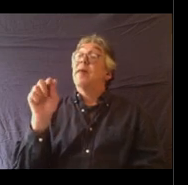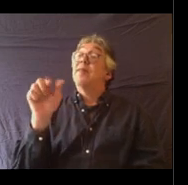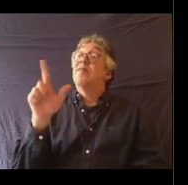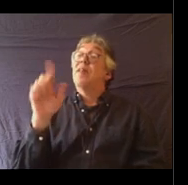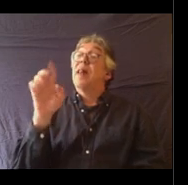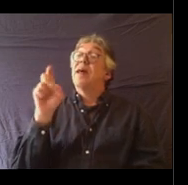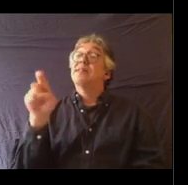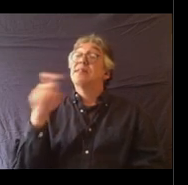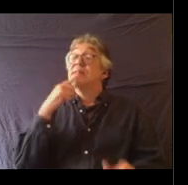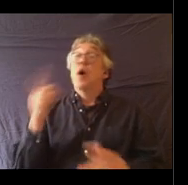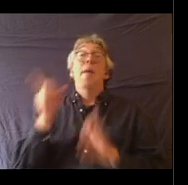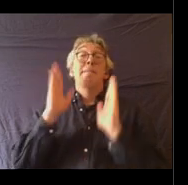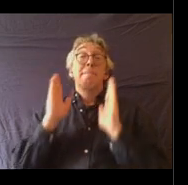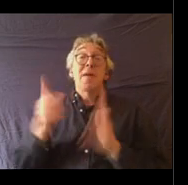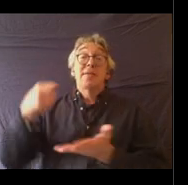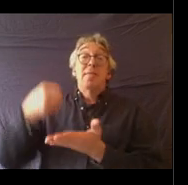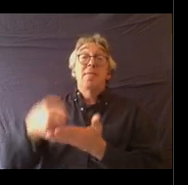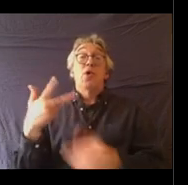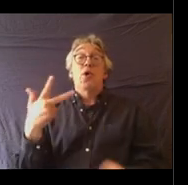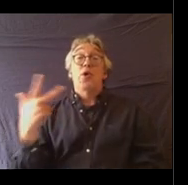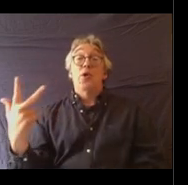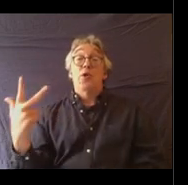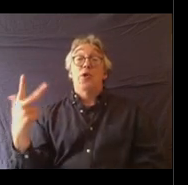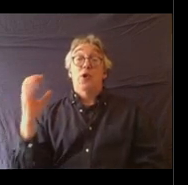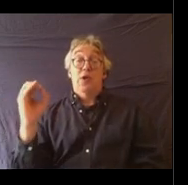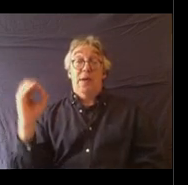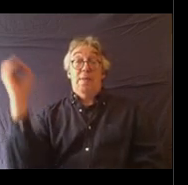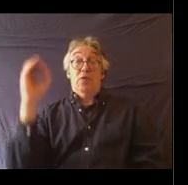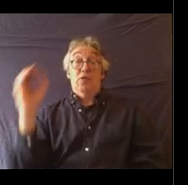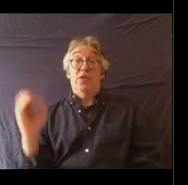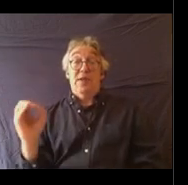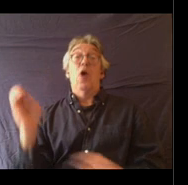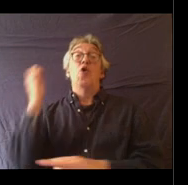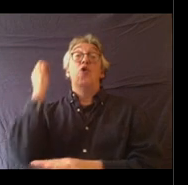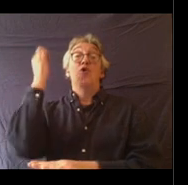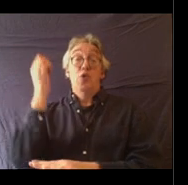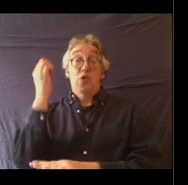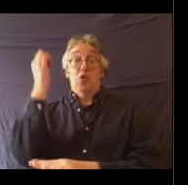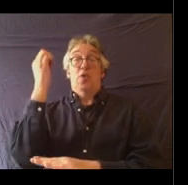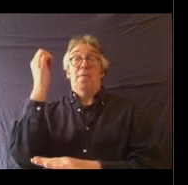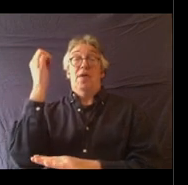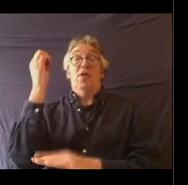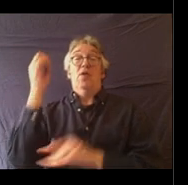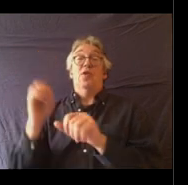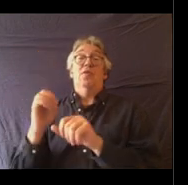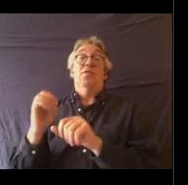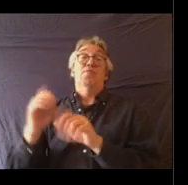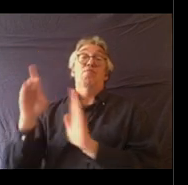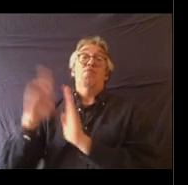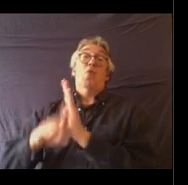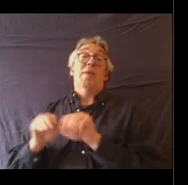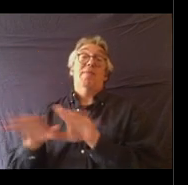which we think will create a minimal level of diversity.